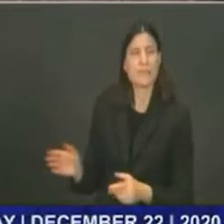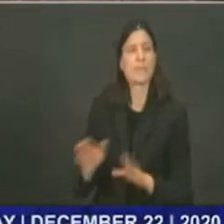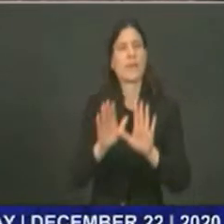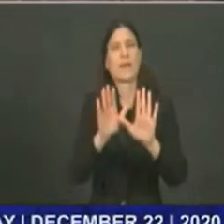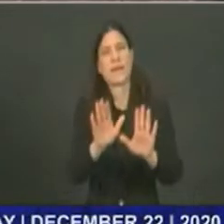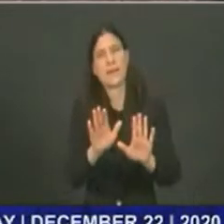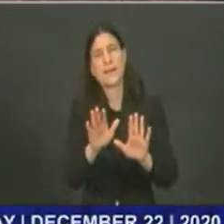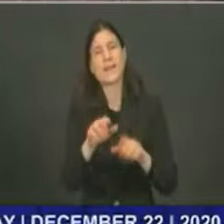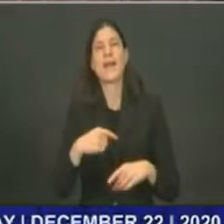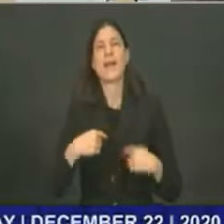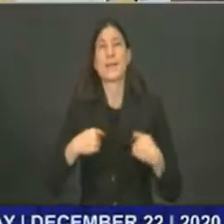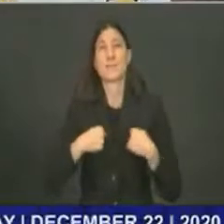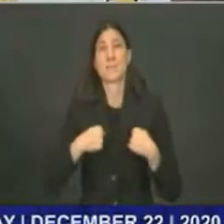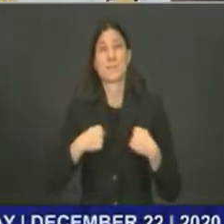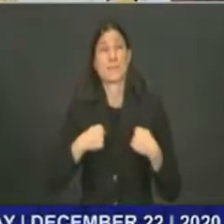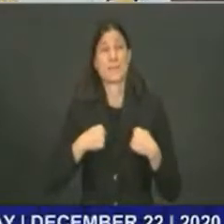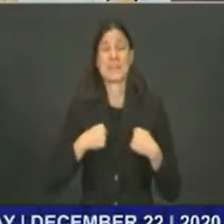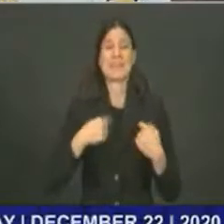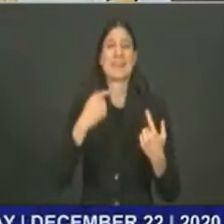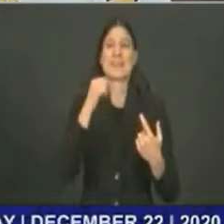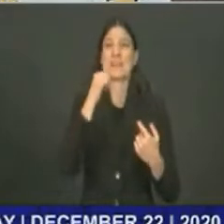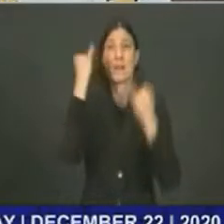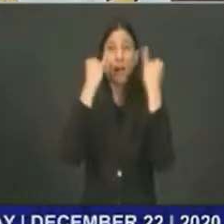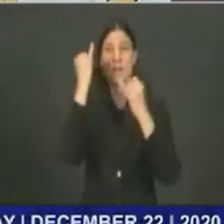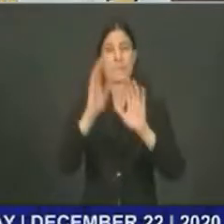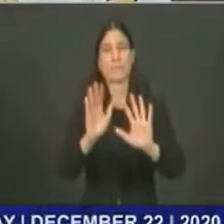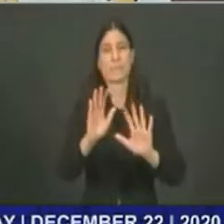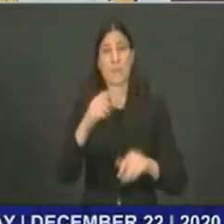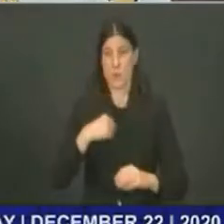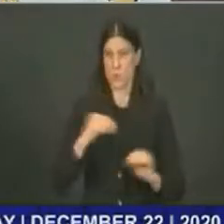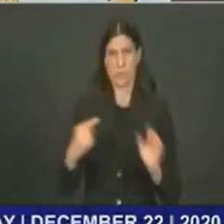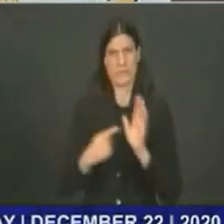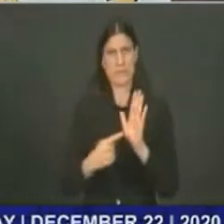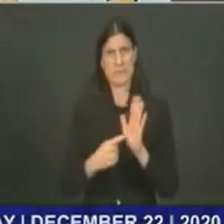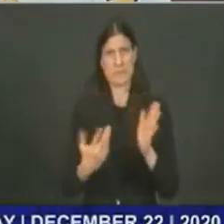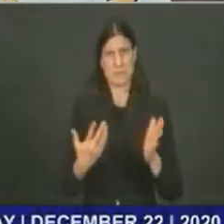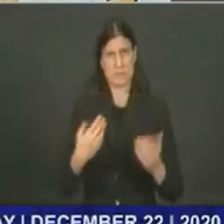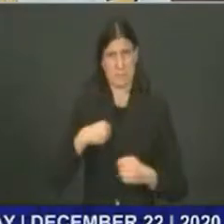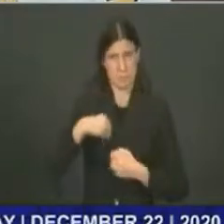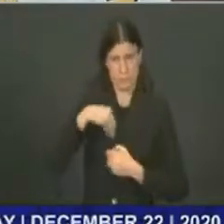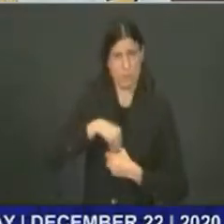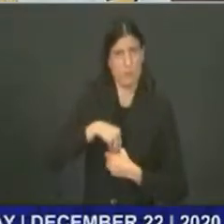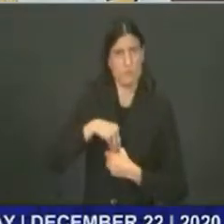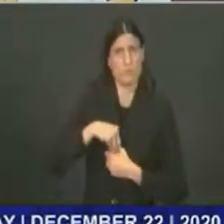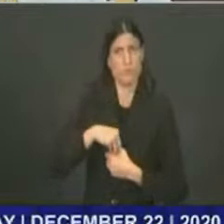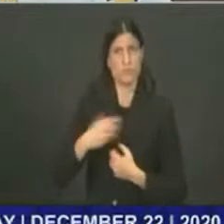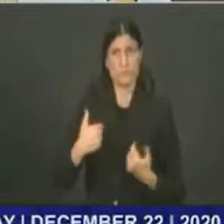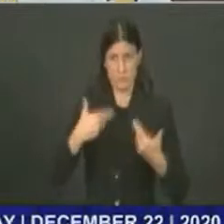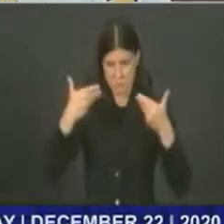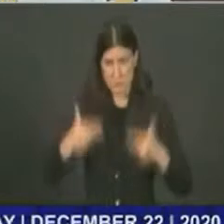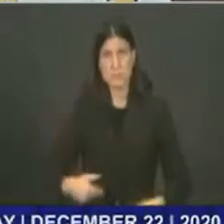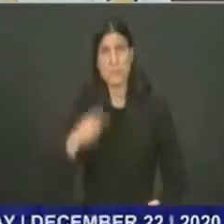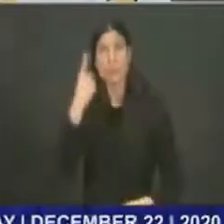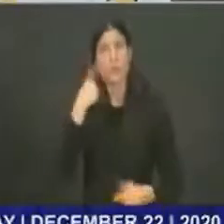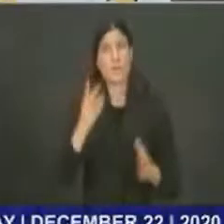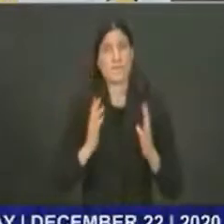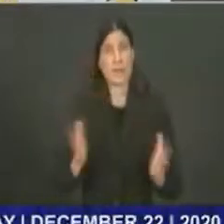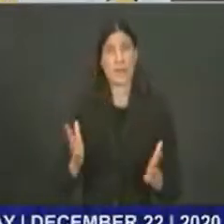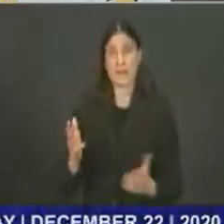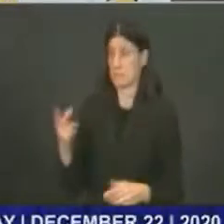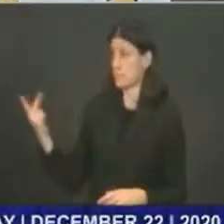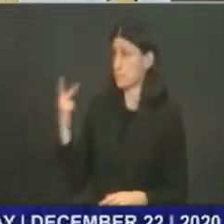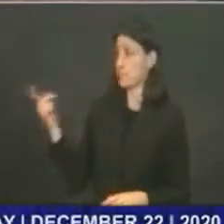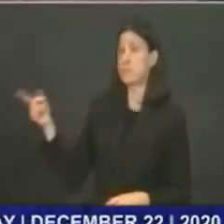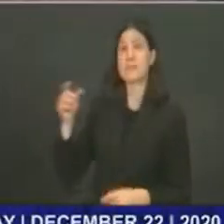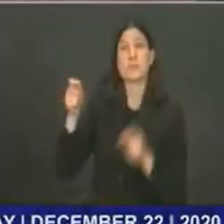through the symptoms, but I was very thankful to know that both of us did well in that regard. Doctor,